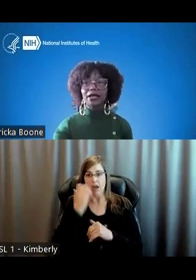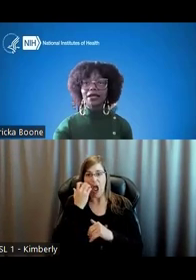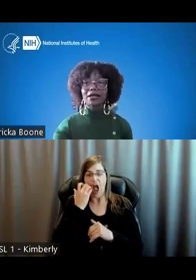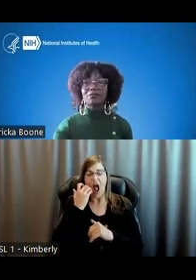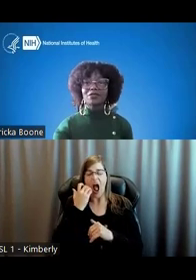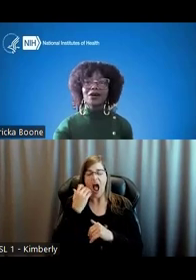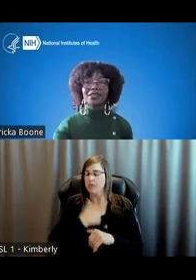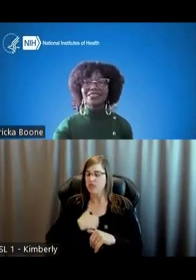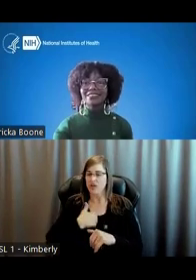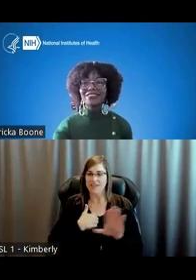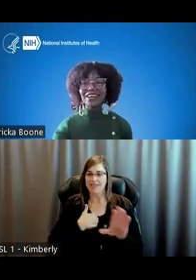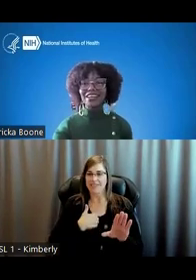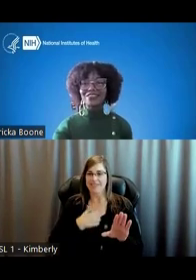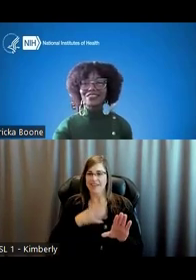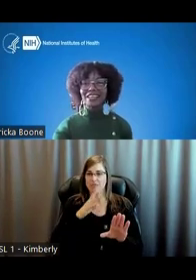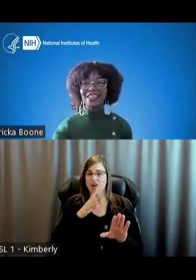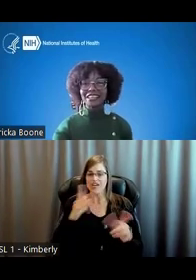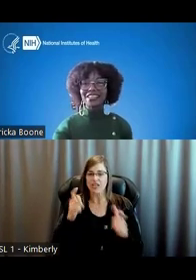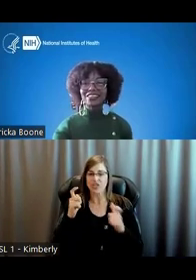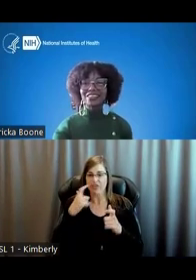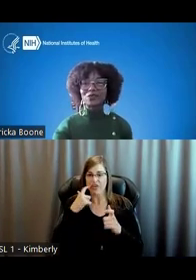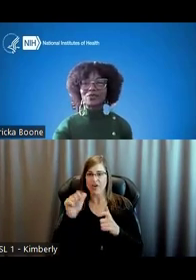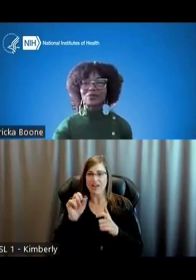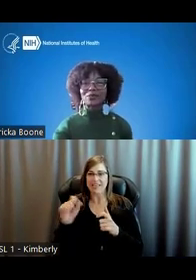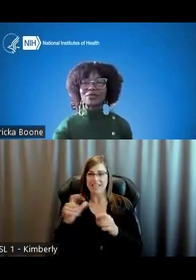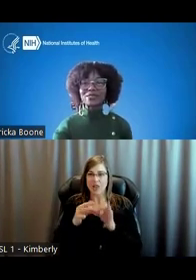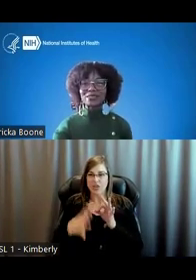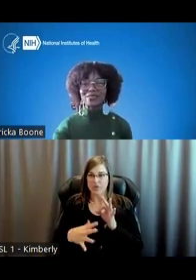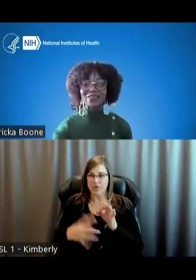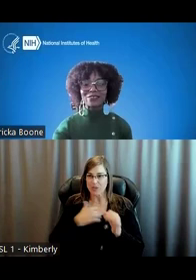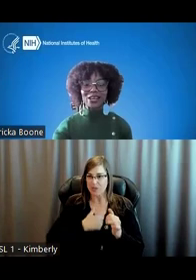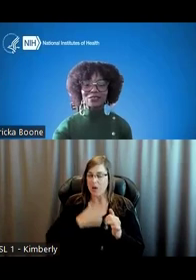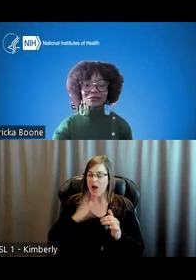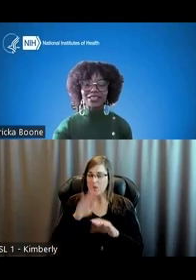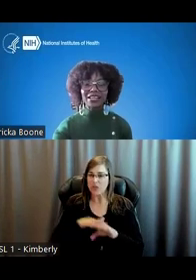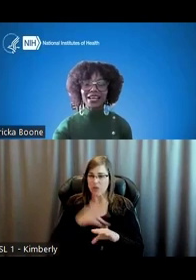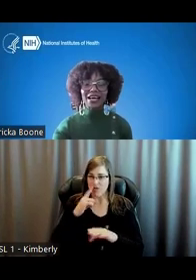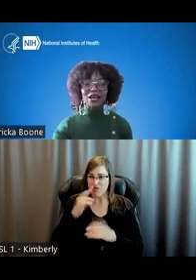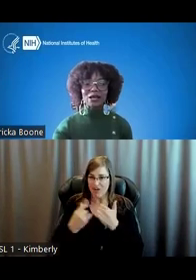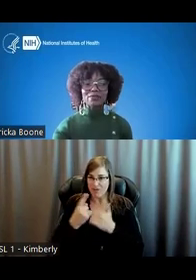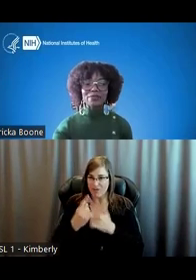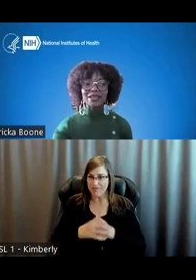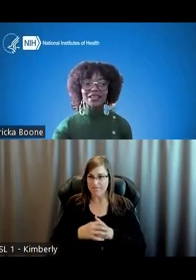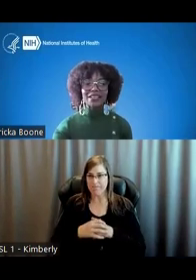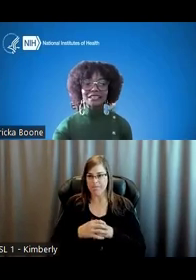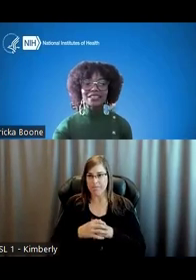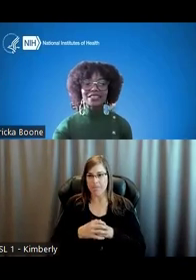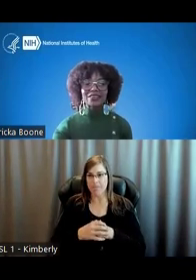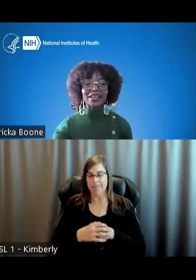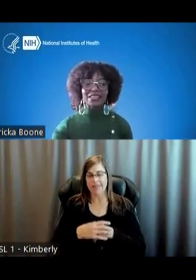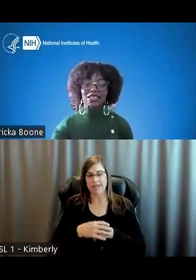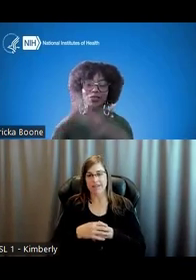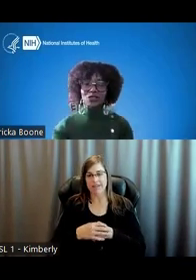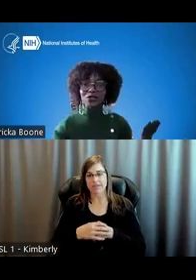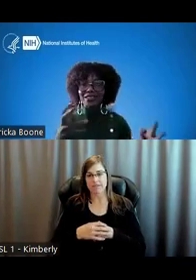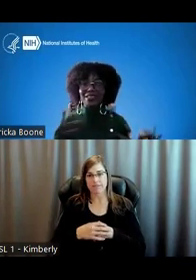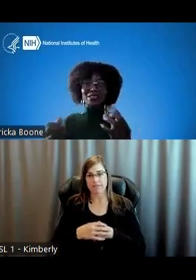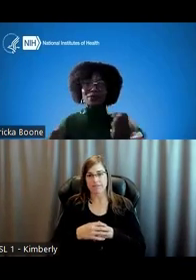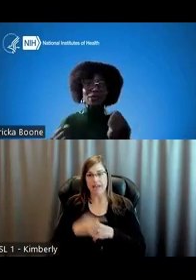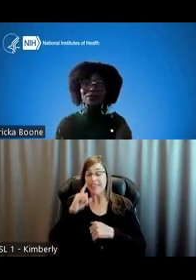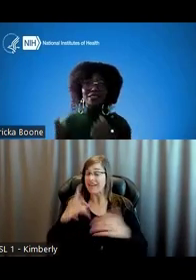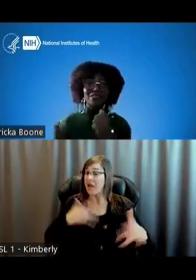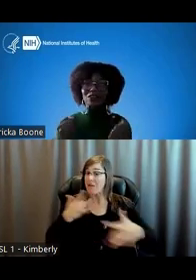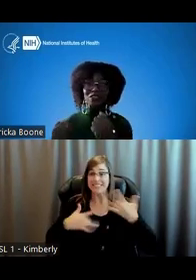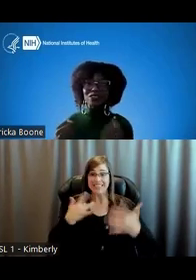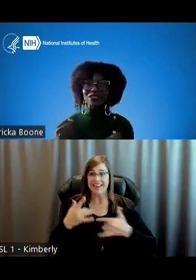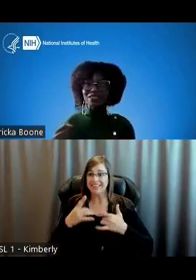sorry, I'm talking too fast for the ASL interpreter, so I'm going to slow down for everyone. So I think I'm just so excited